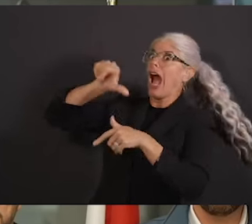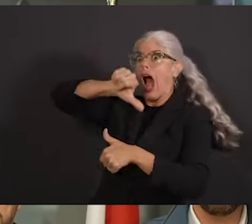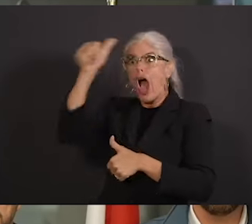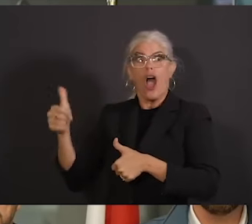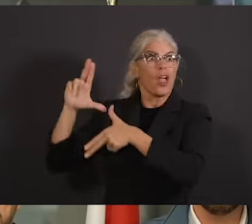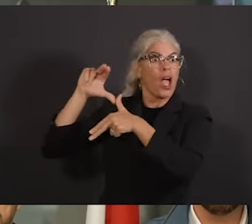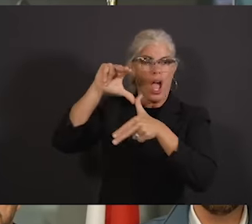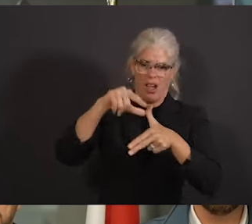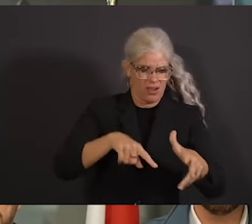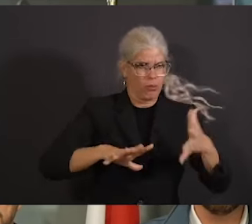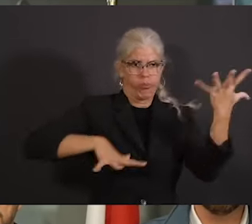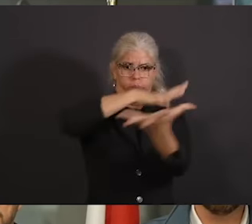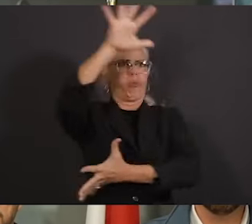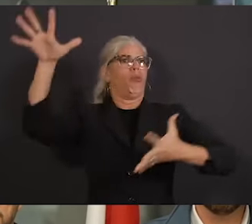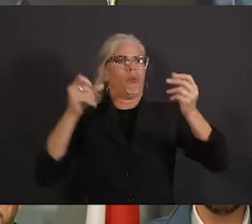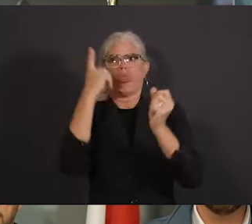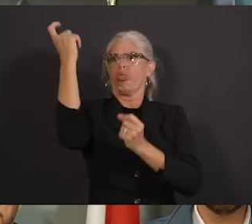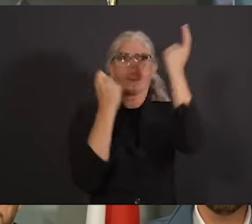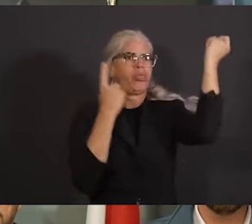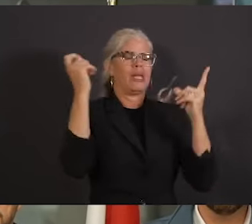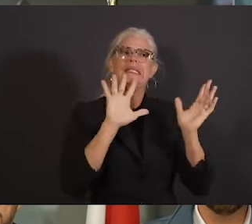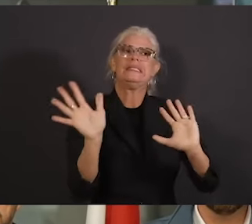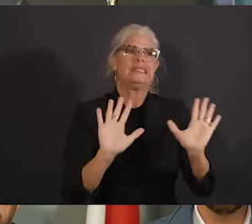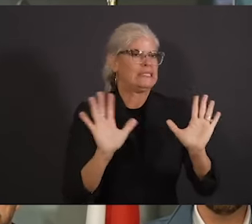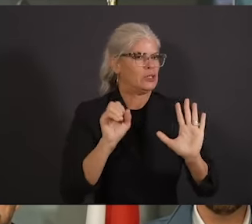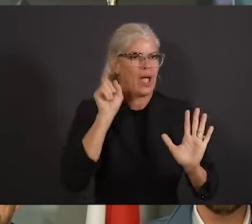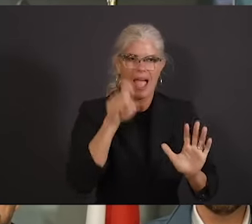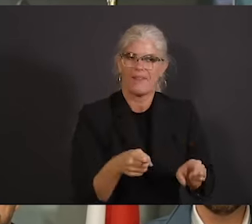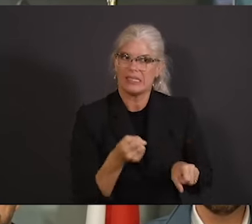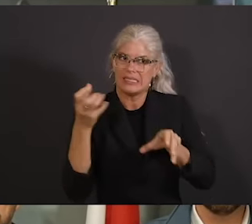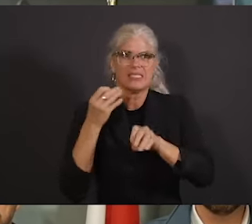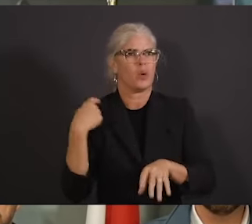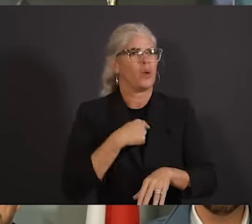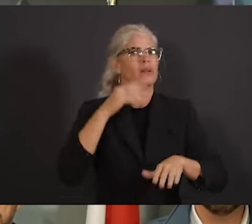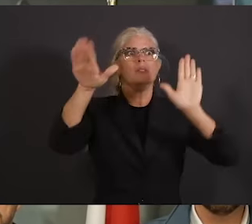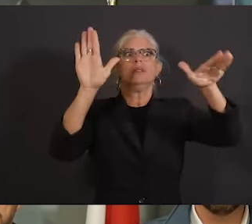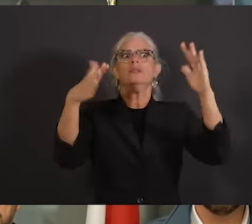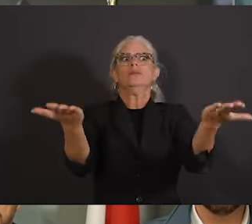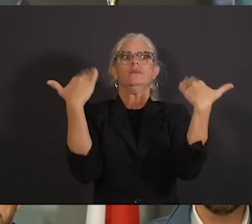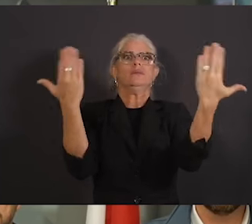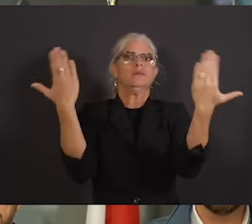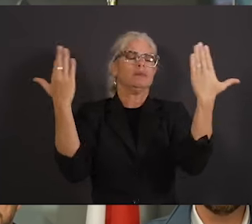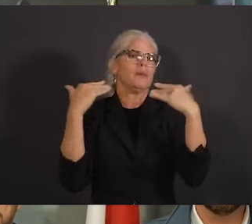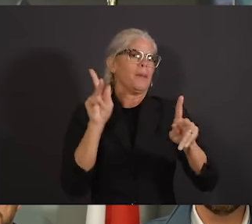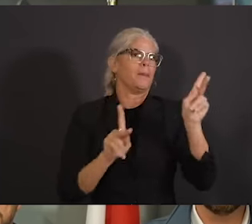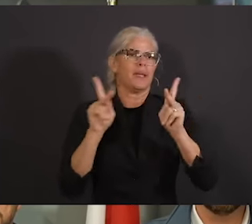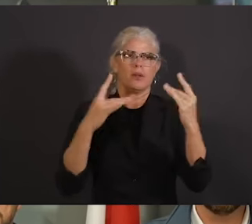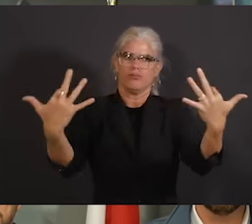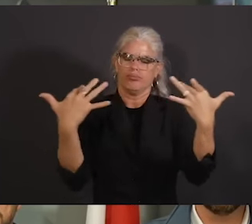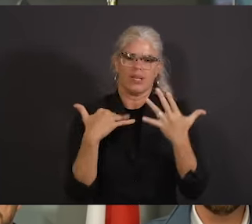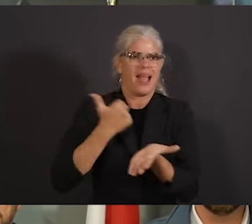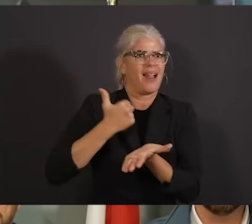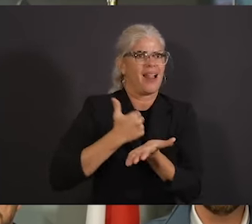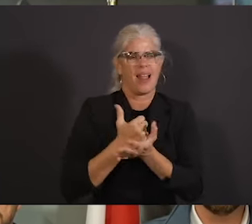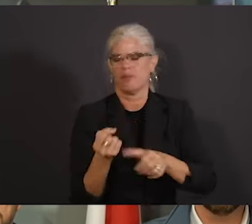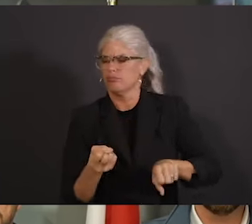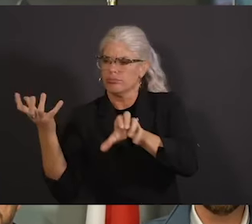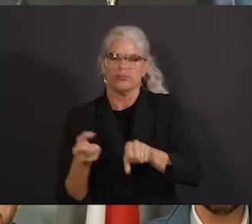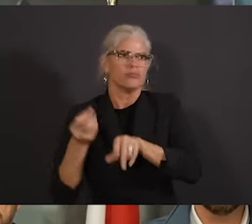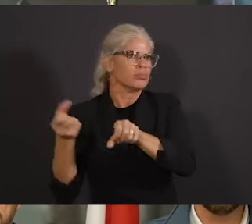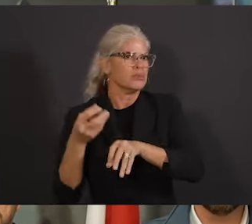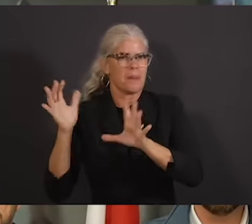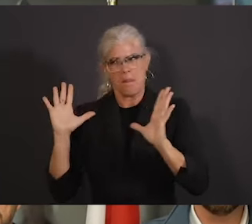area this week. So we've marshaled state assets to be able to help with that mission, and we're going to continue to do that until